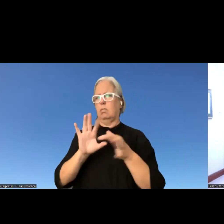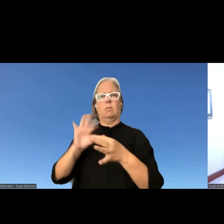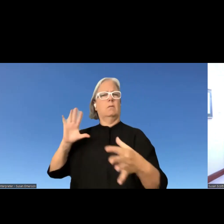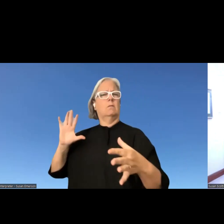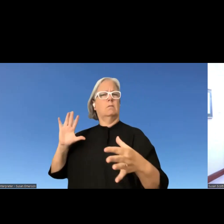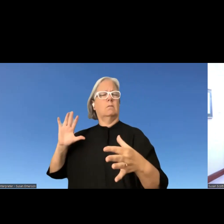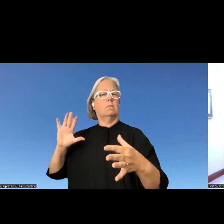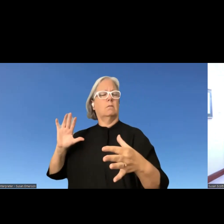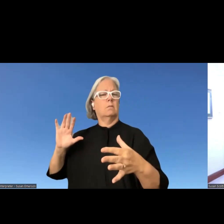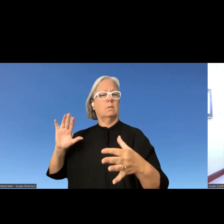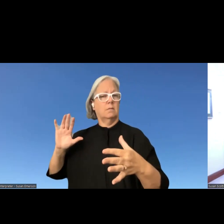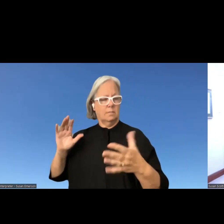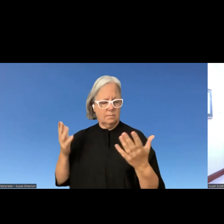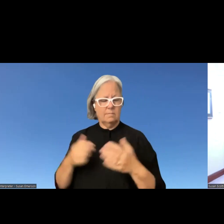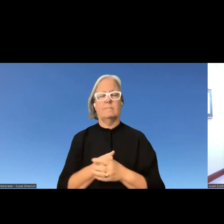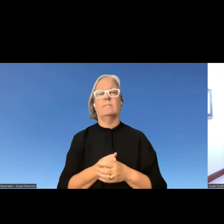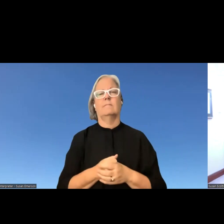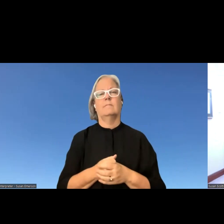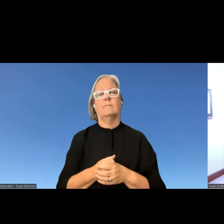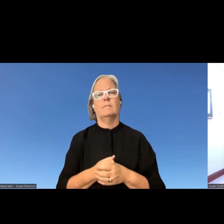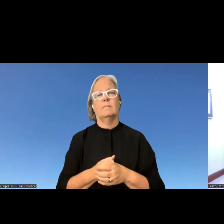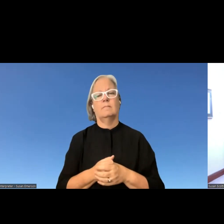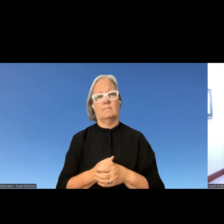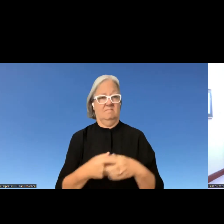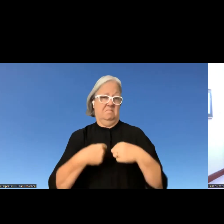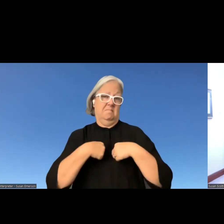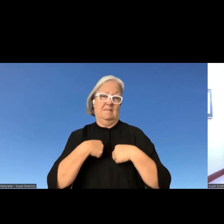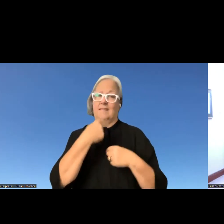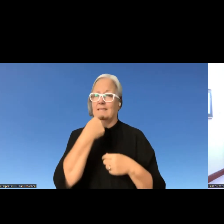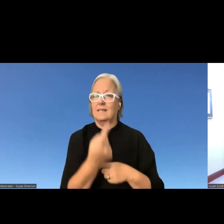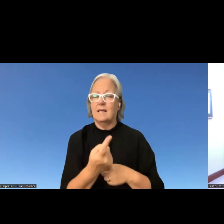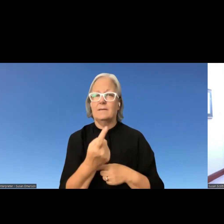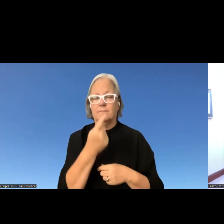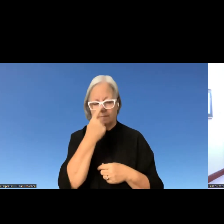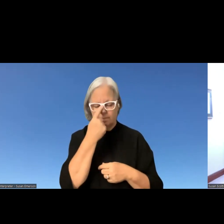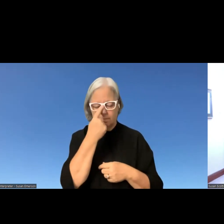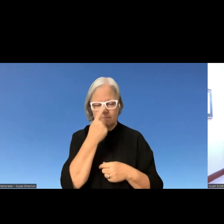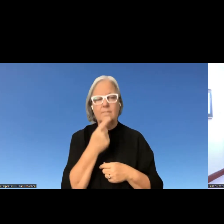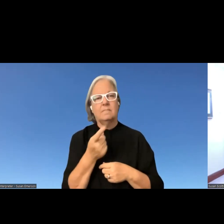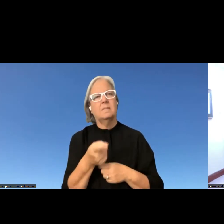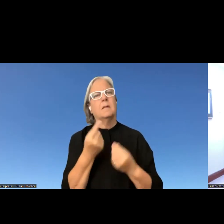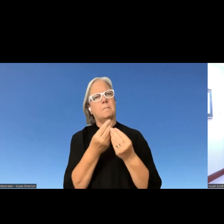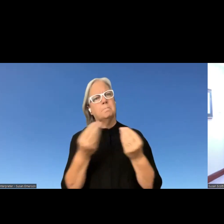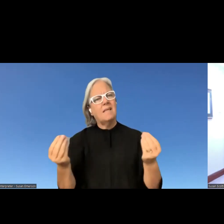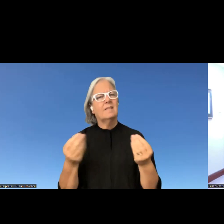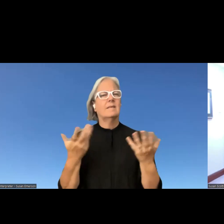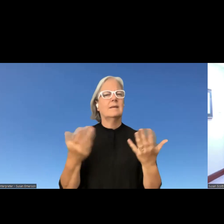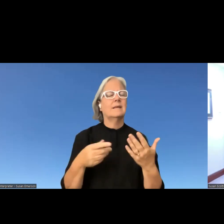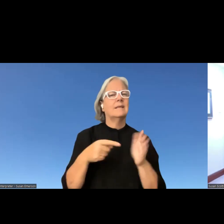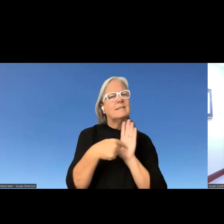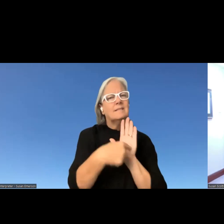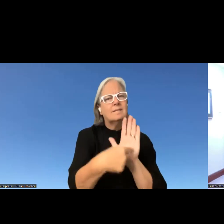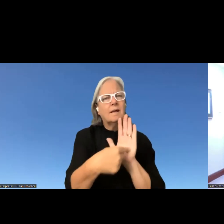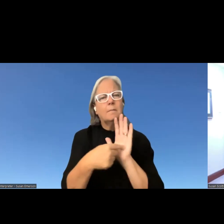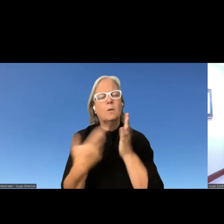me, a key here is that we're seeing so many examples of where companies are coming together